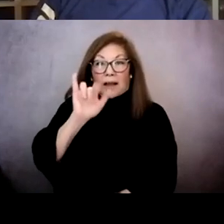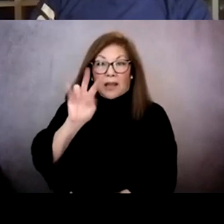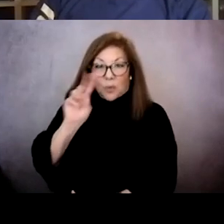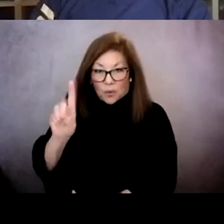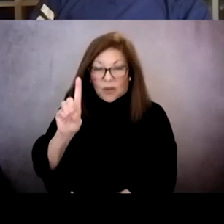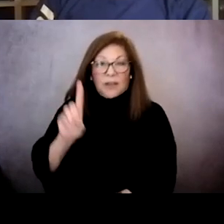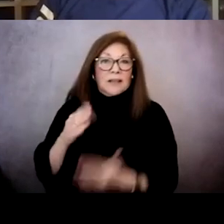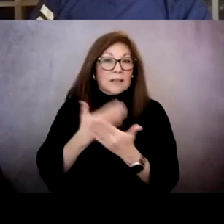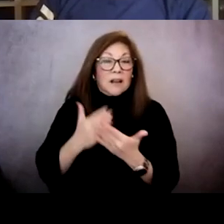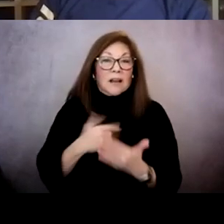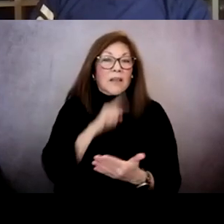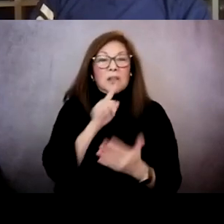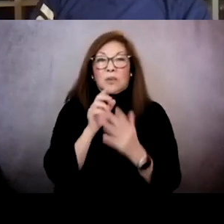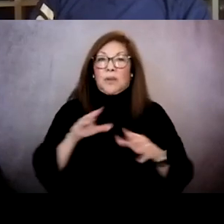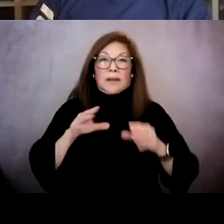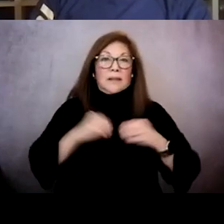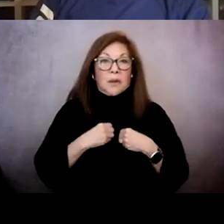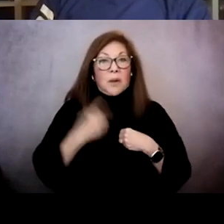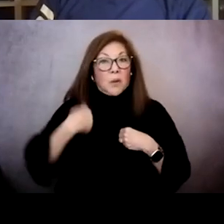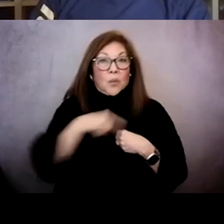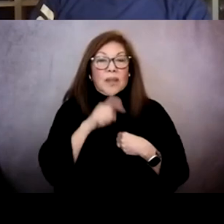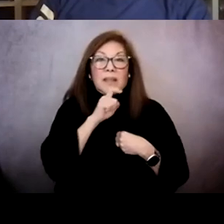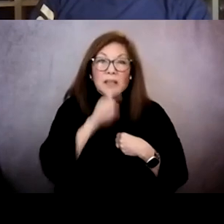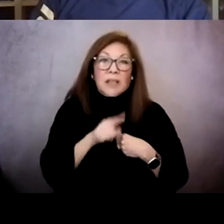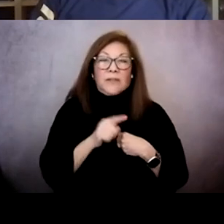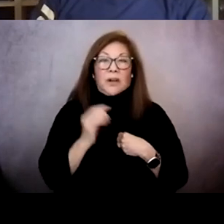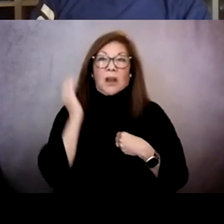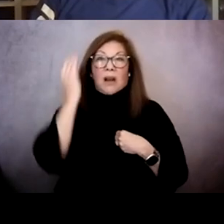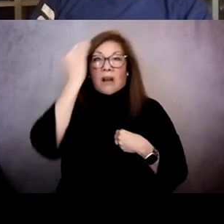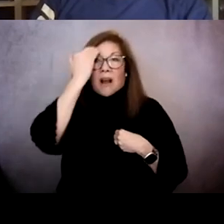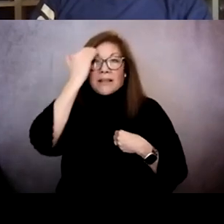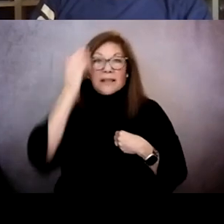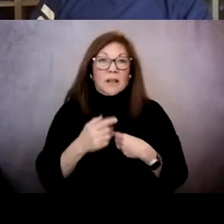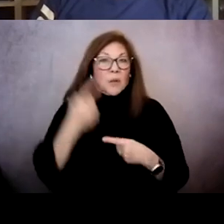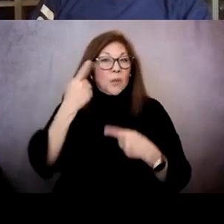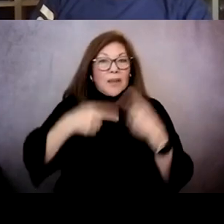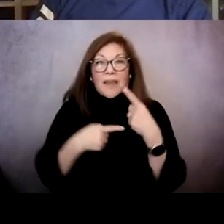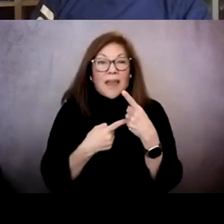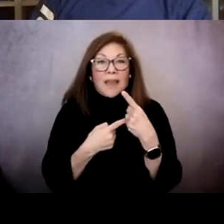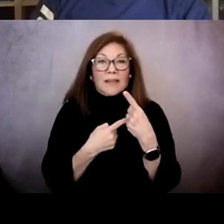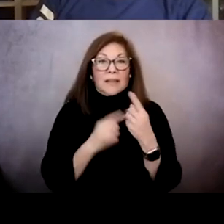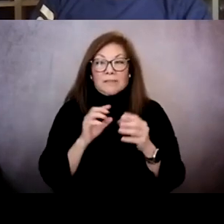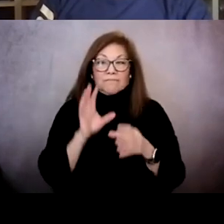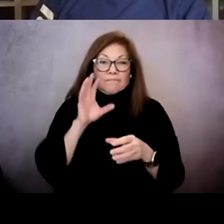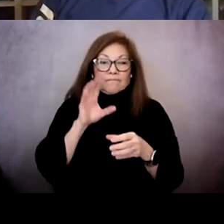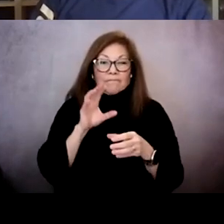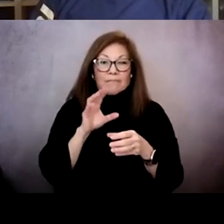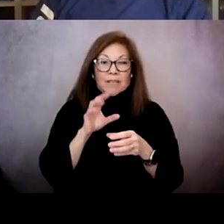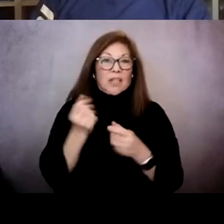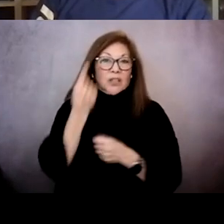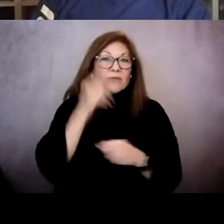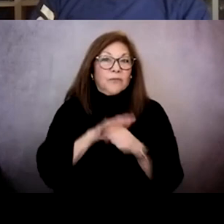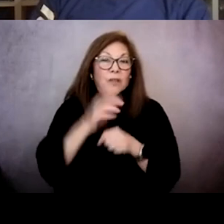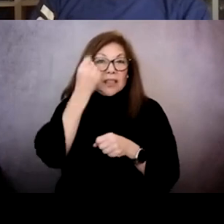to be accessible. So I would say we are very, very cognizant that we can never encompass the entire diversity of South Asia.